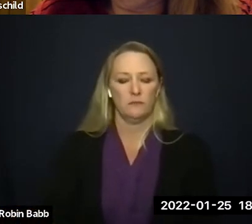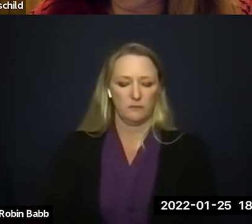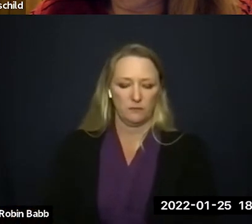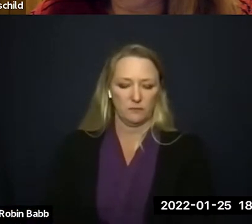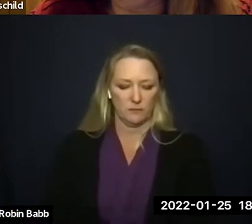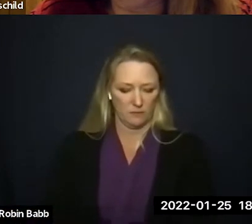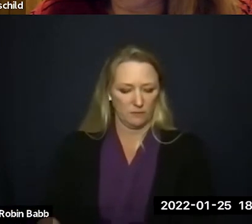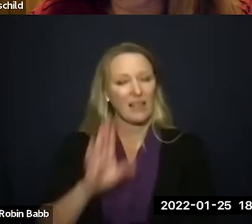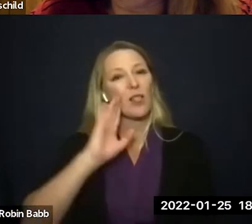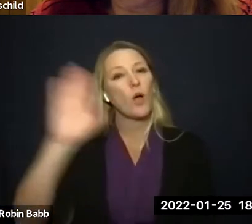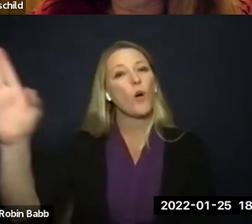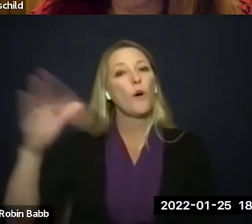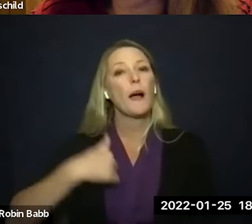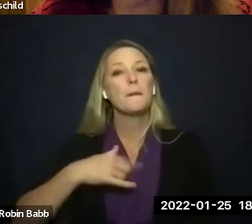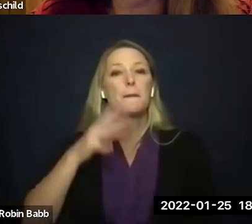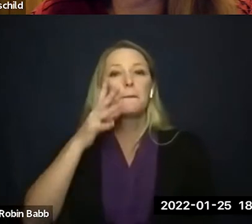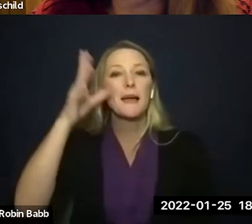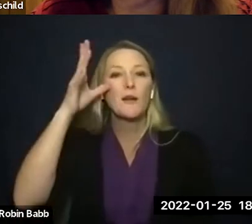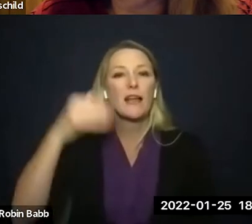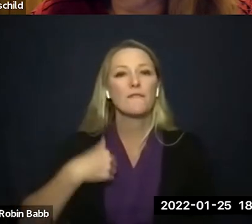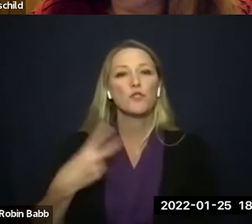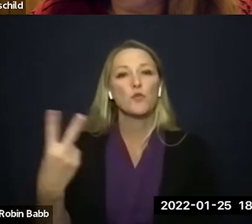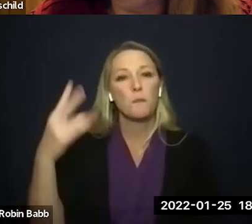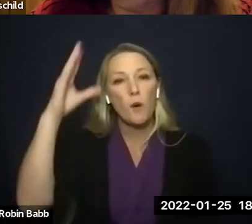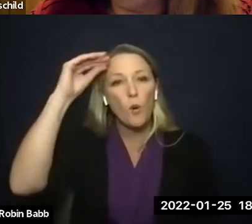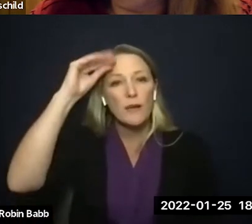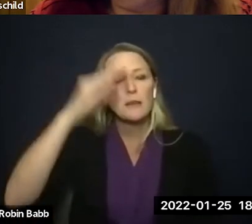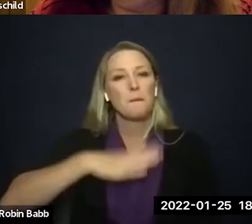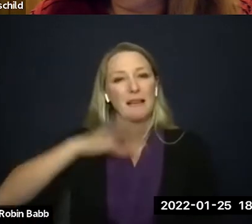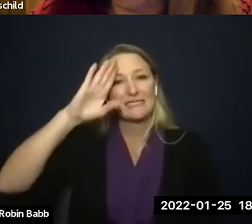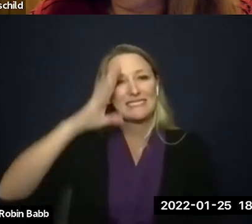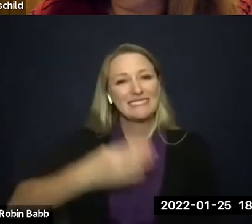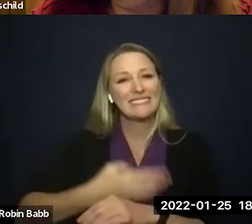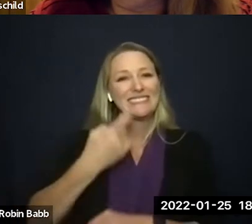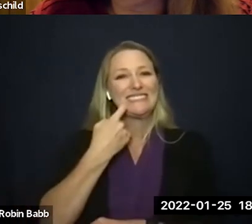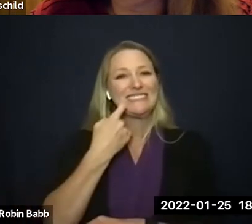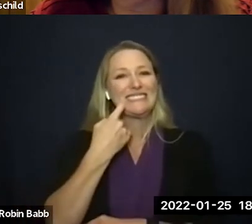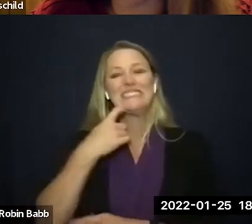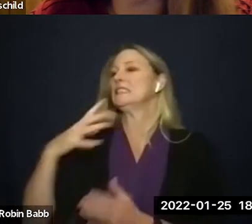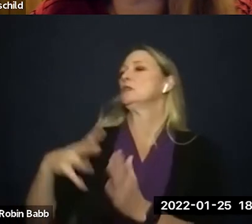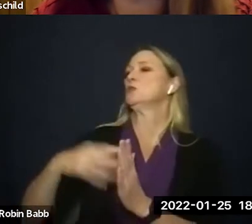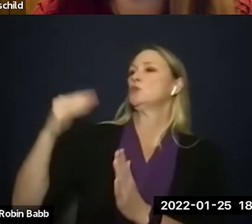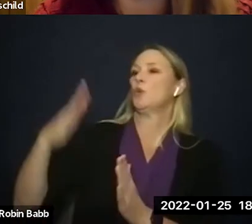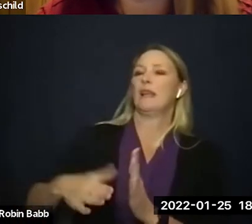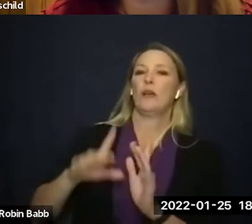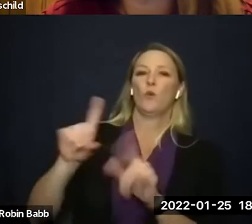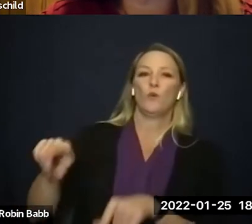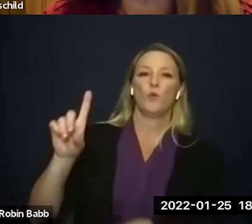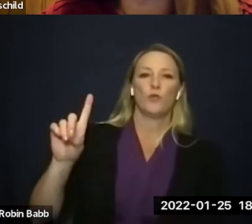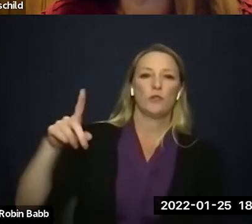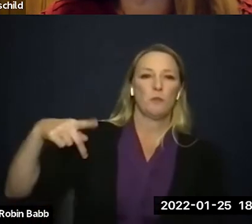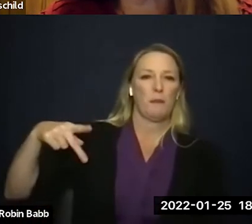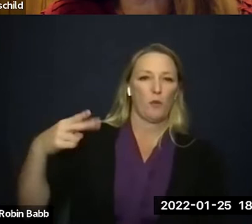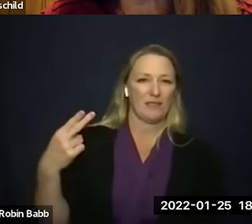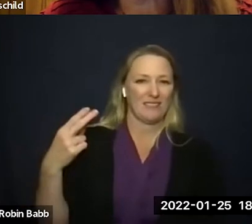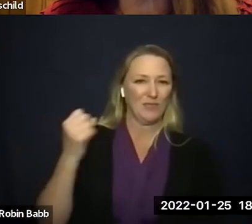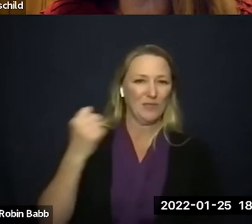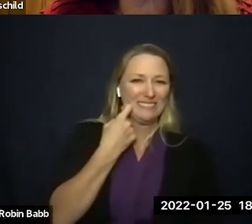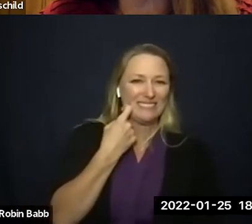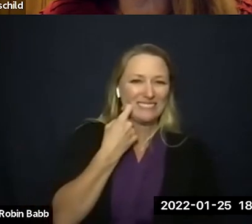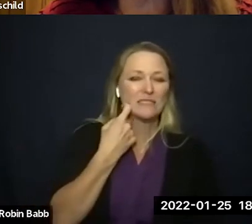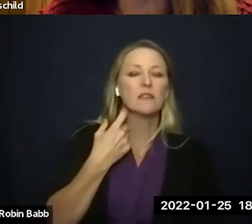hi i'm a parent of two boys my son was recently a student at dos pueblos high school and we just